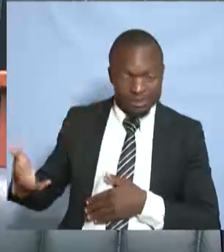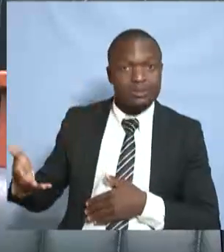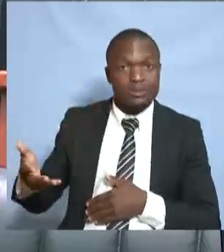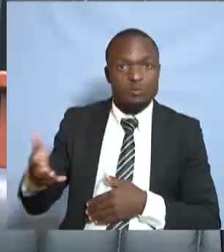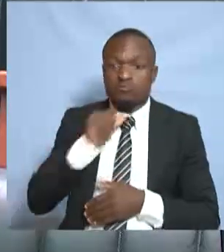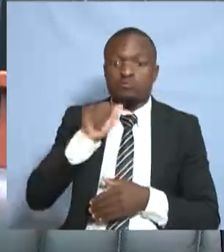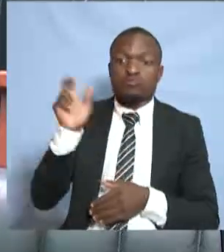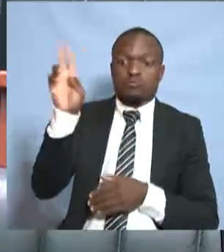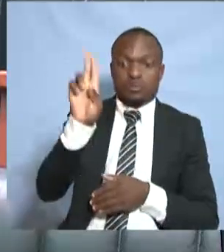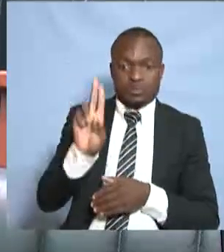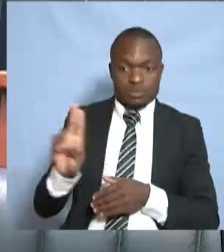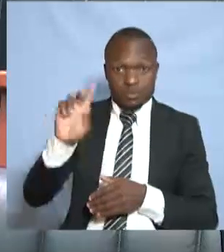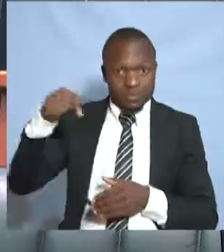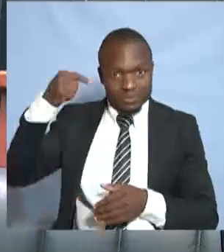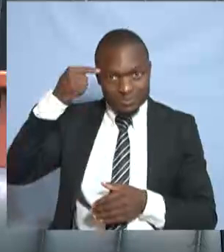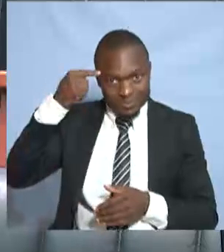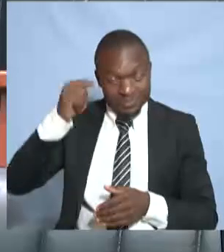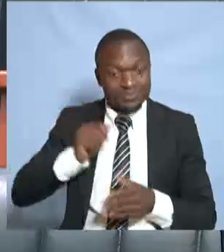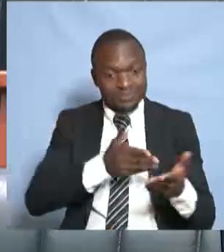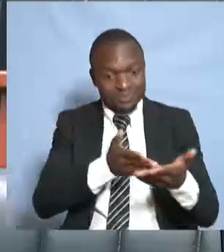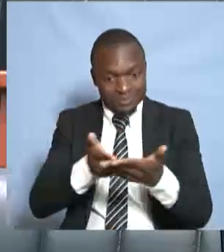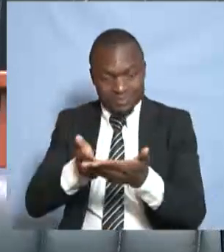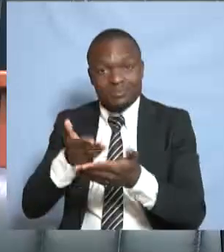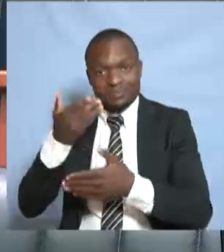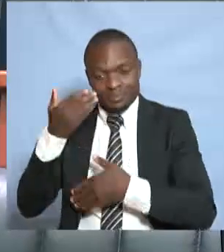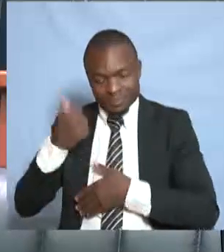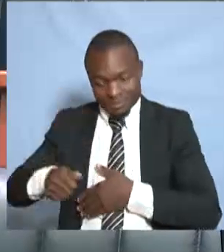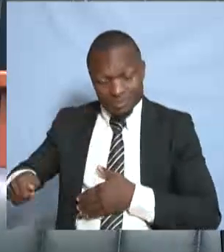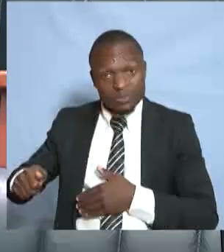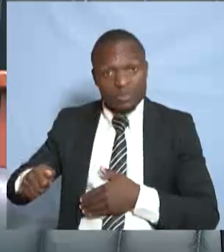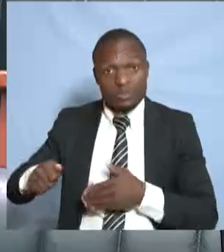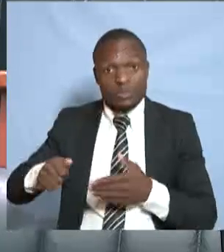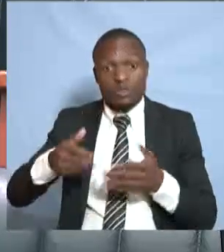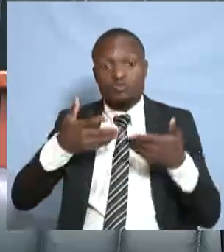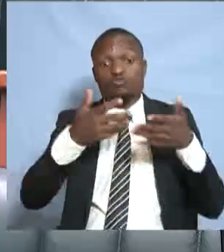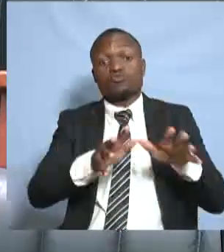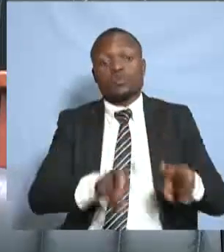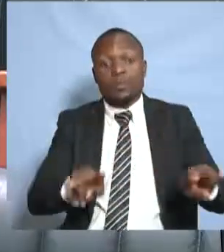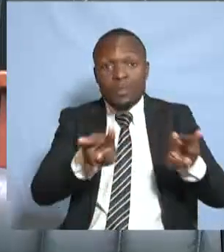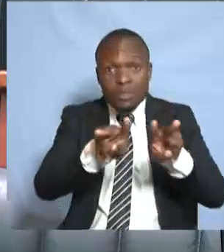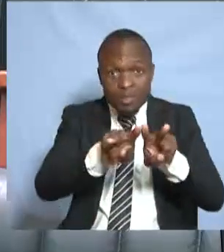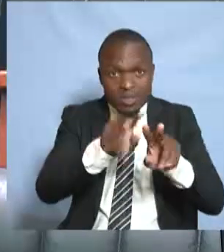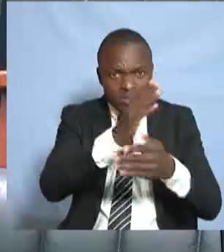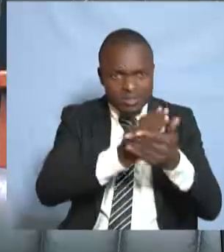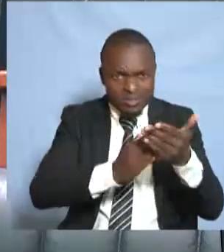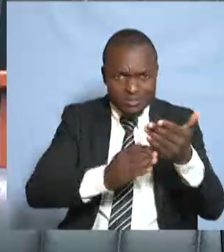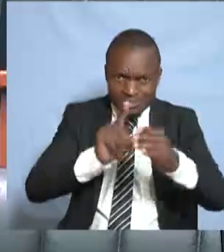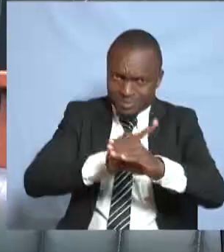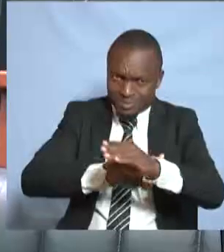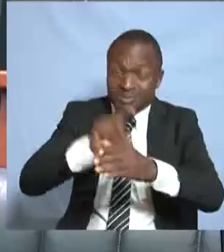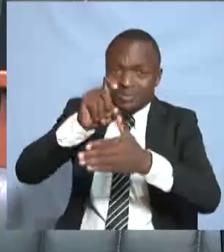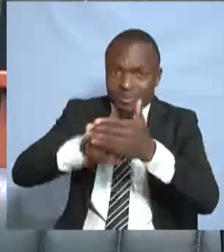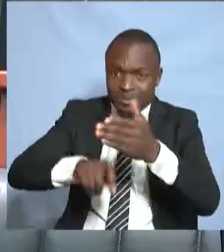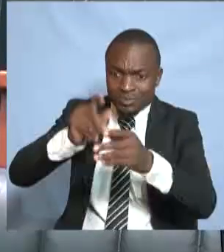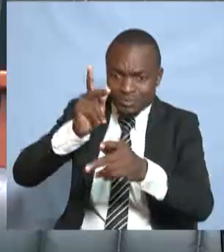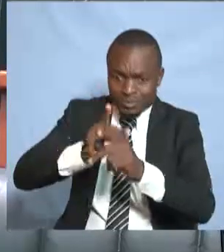no use to government. These assets sometimes lose value. Sometimes the cost of maintaining some